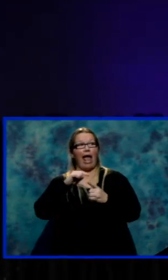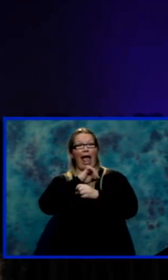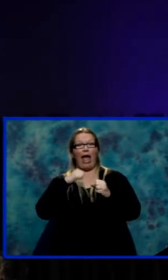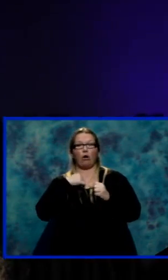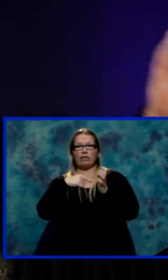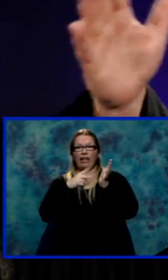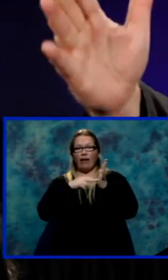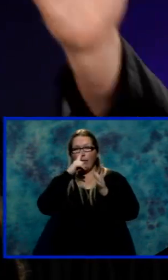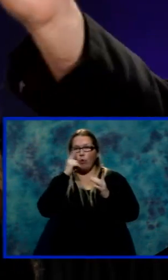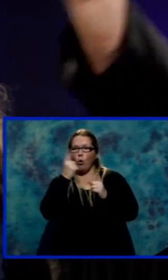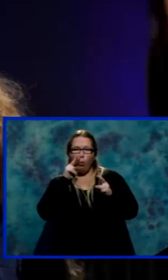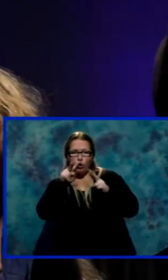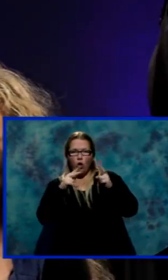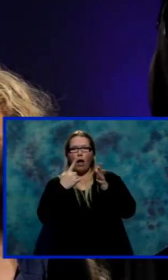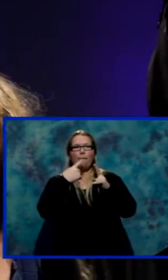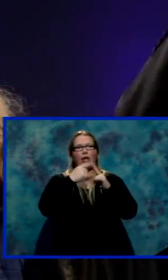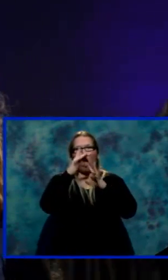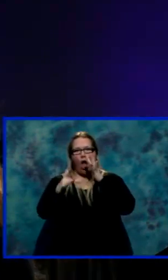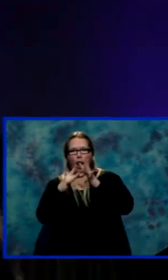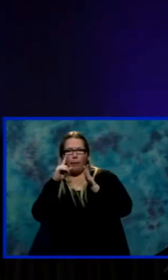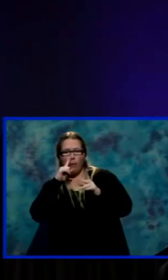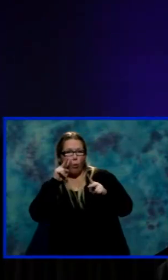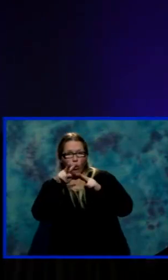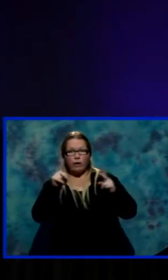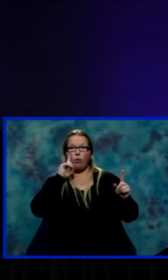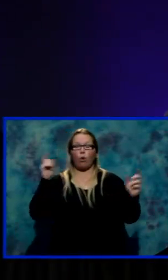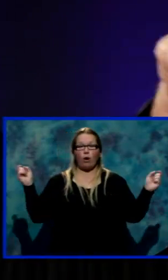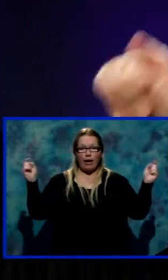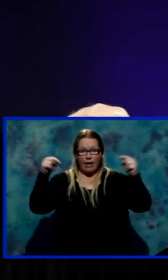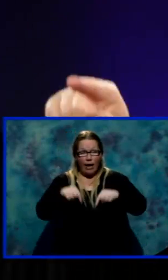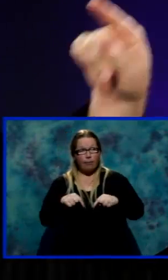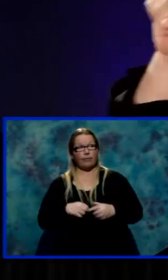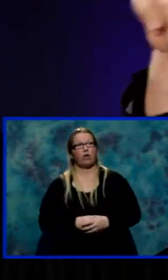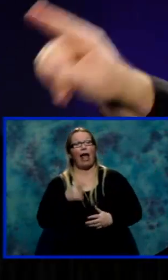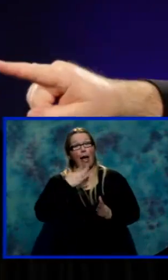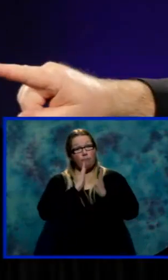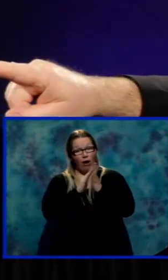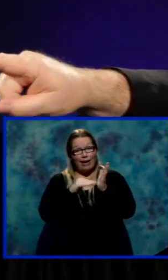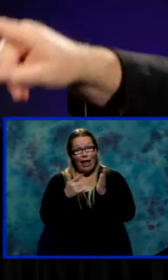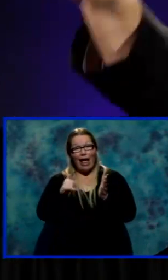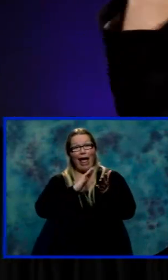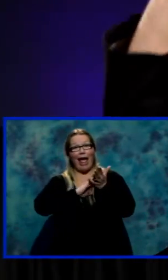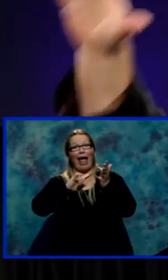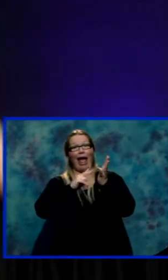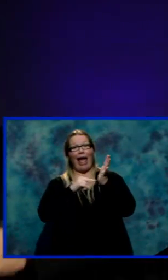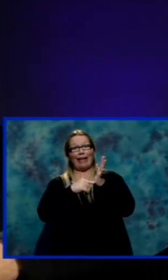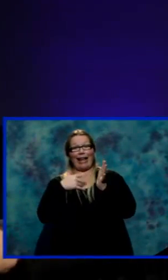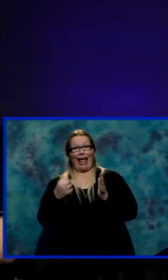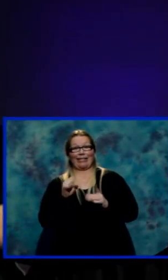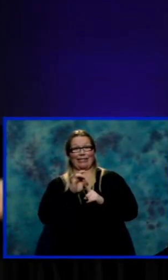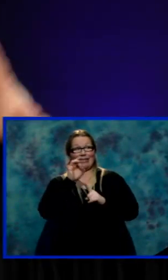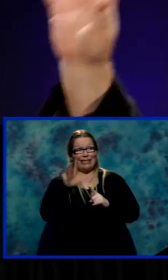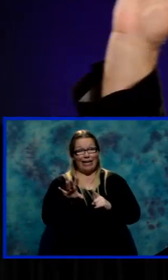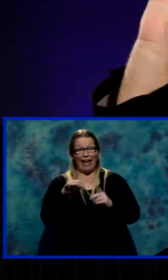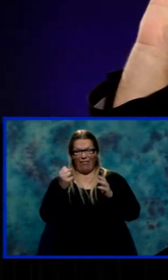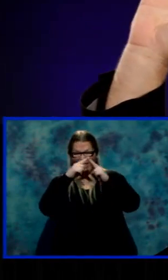in and all our supporters from all around Australia. We're praying they'll come and you need to start praying now. Hunty's got the tent. We've got the